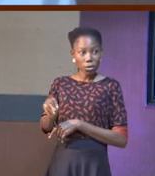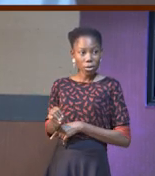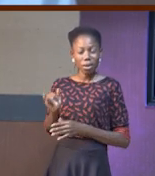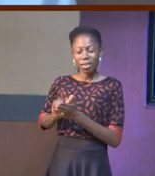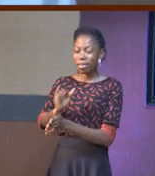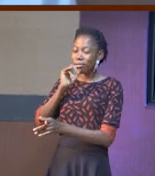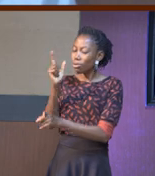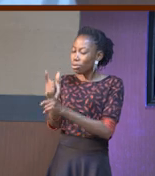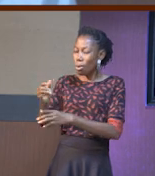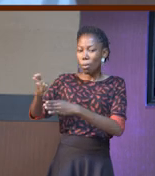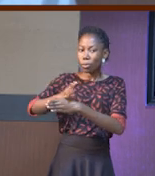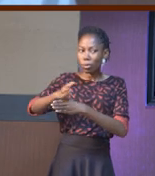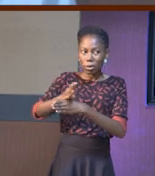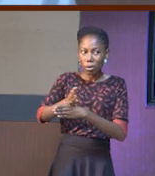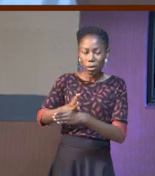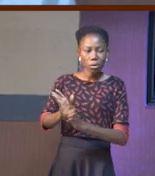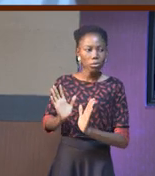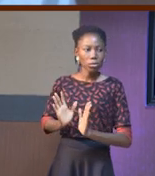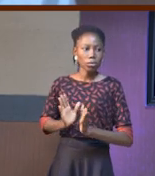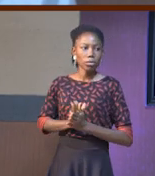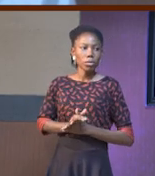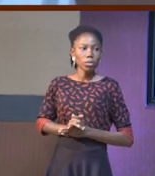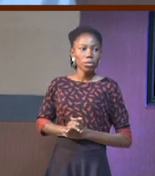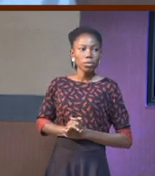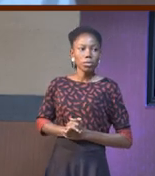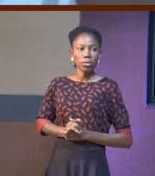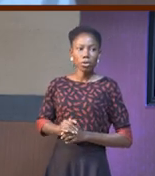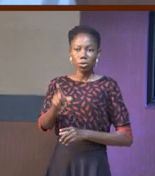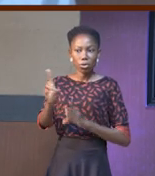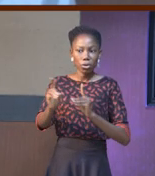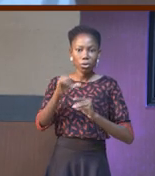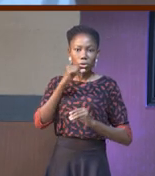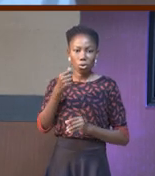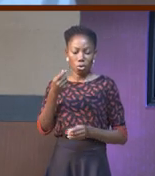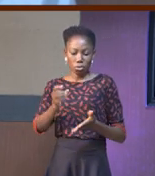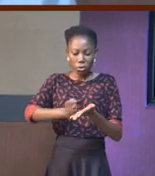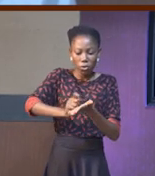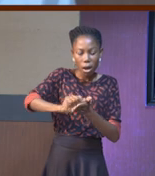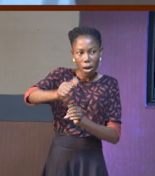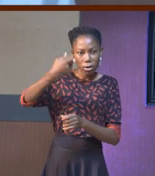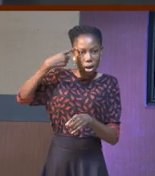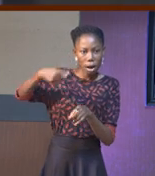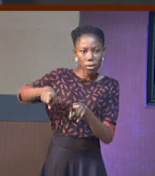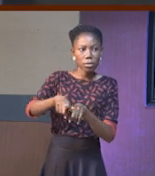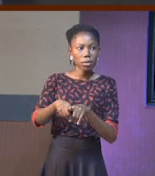that's strictly business. You wanted to use the money for a business. You didn't draw up any agreement between you, did you?